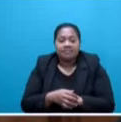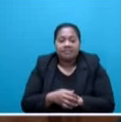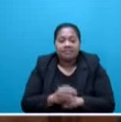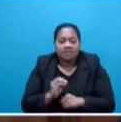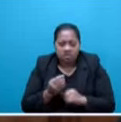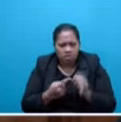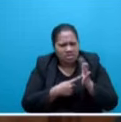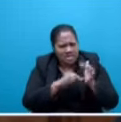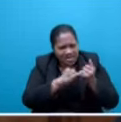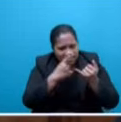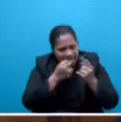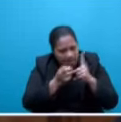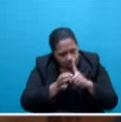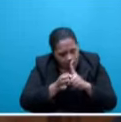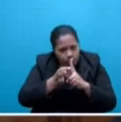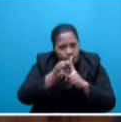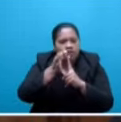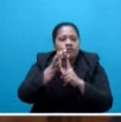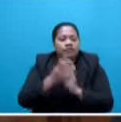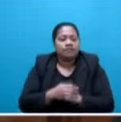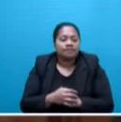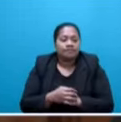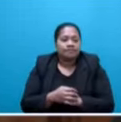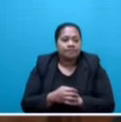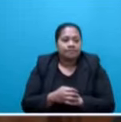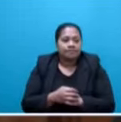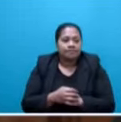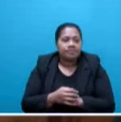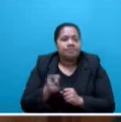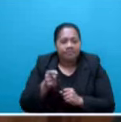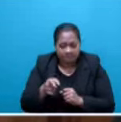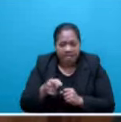TCTS improves. Tons per ton of cane per ton of